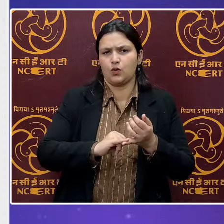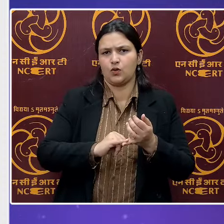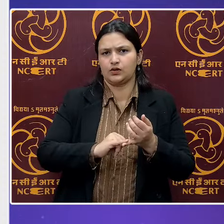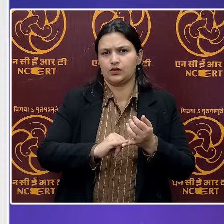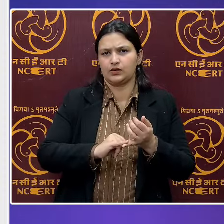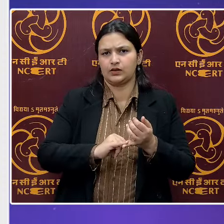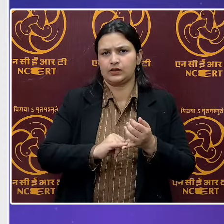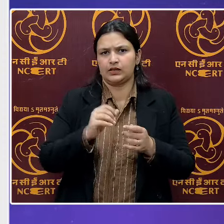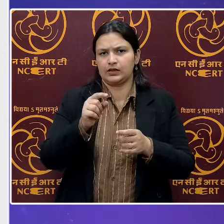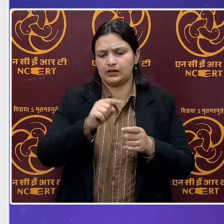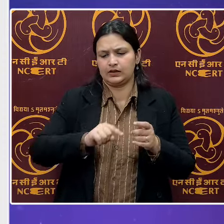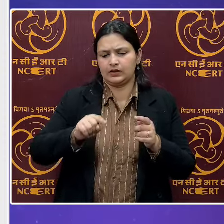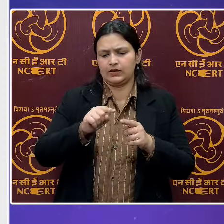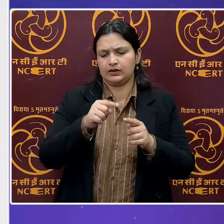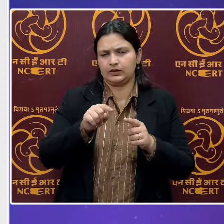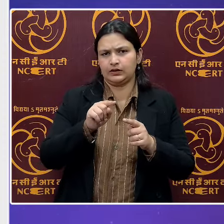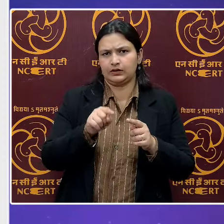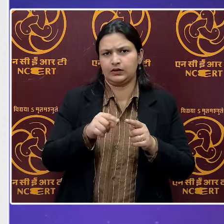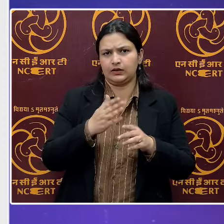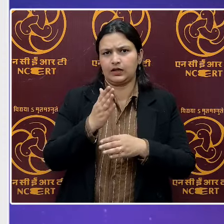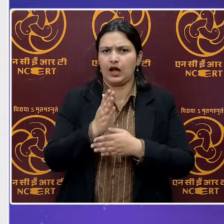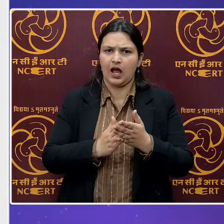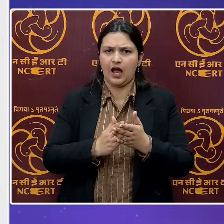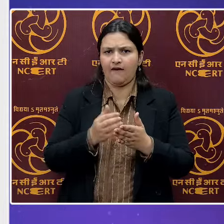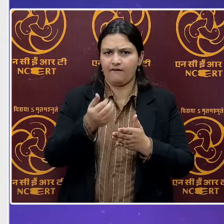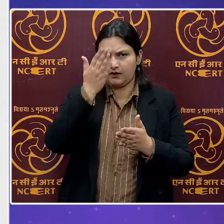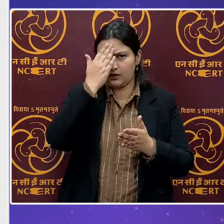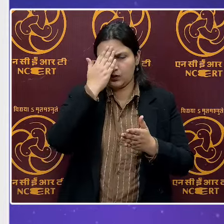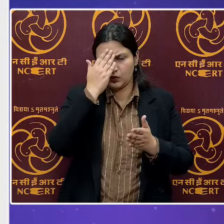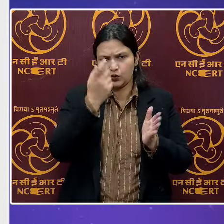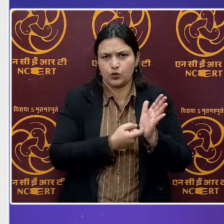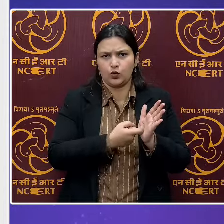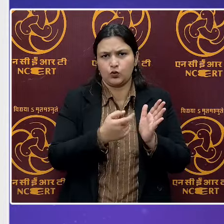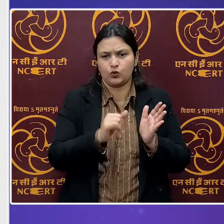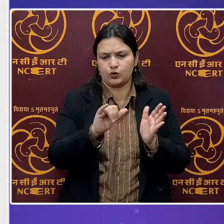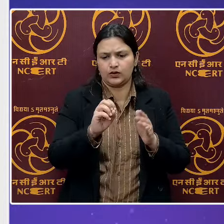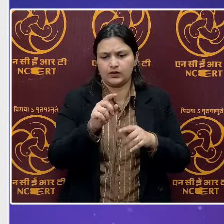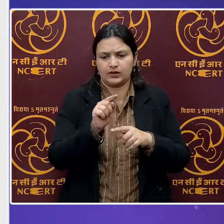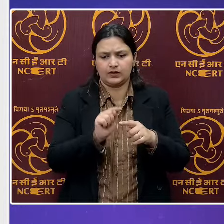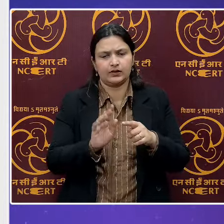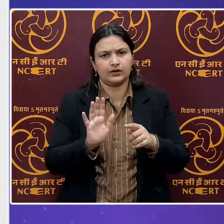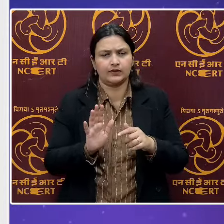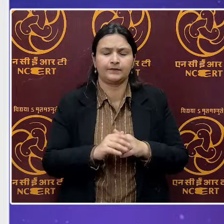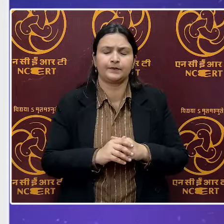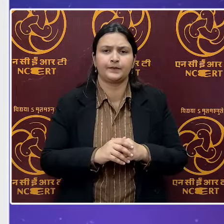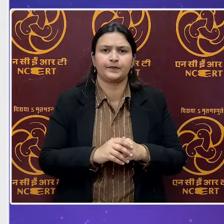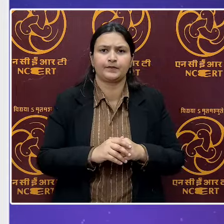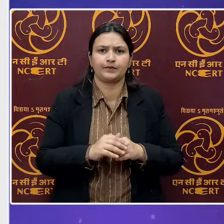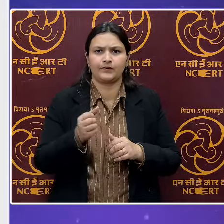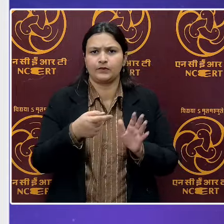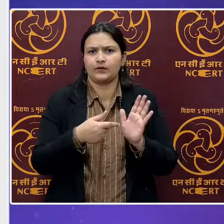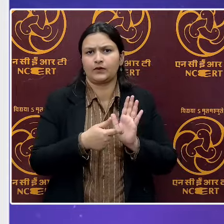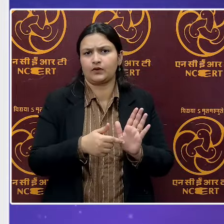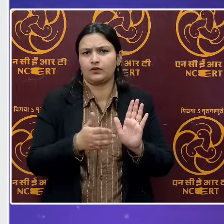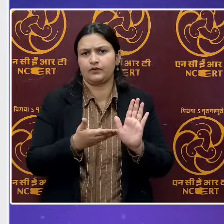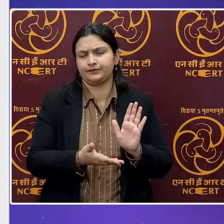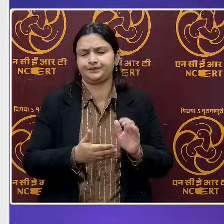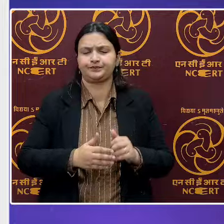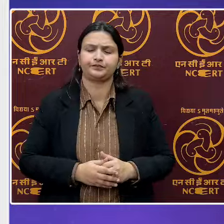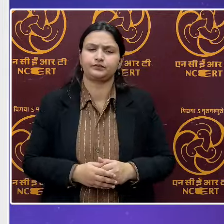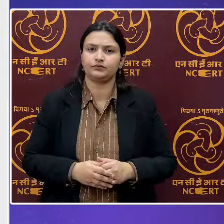at 60 degree. That is, omega t is equal to pi by 3, which is nothing but pi by 3